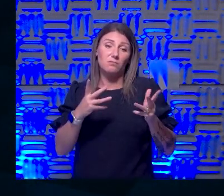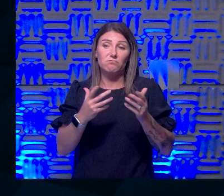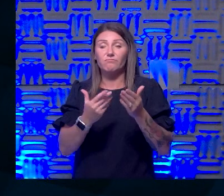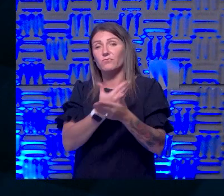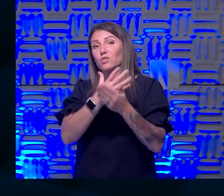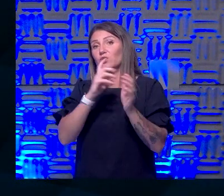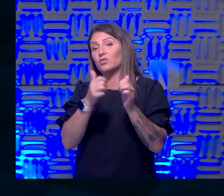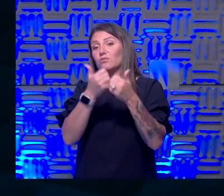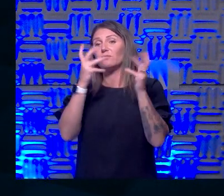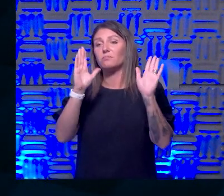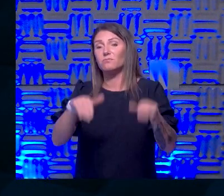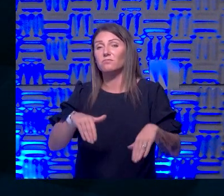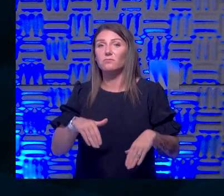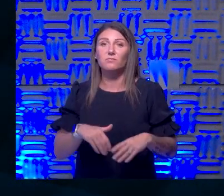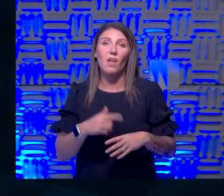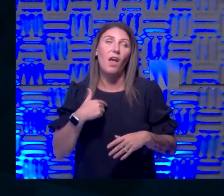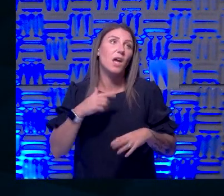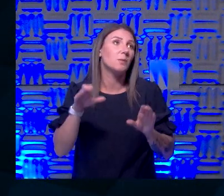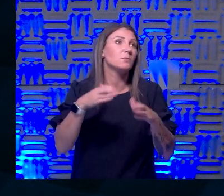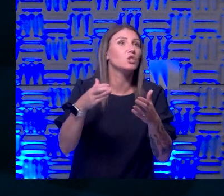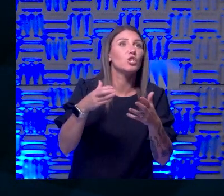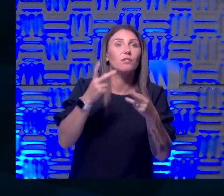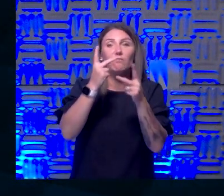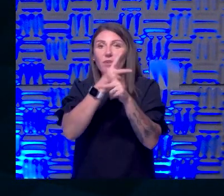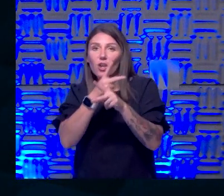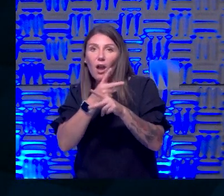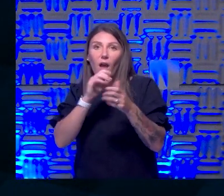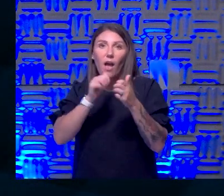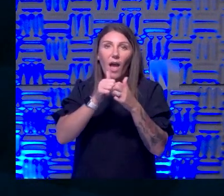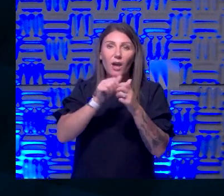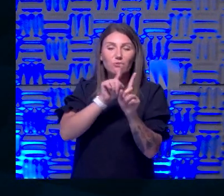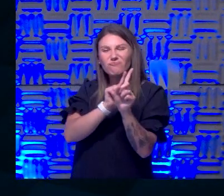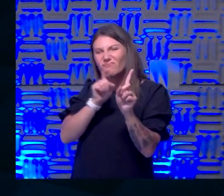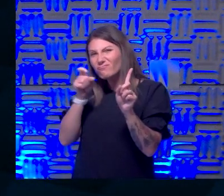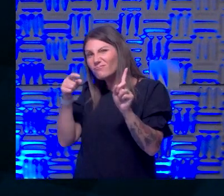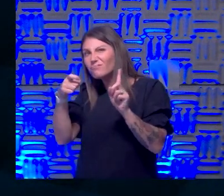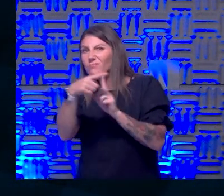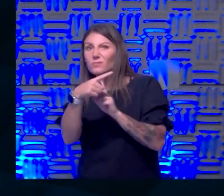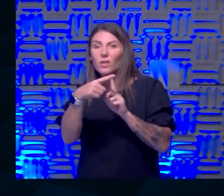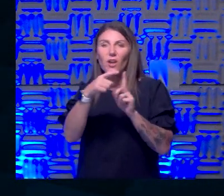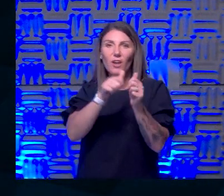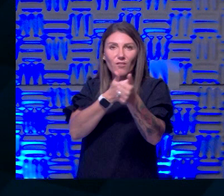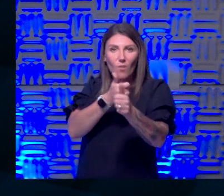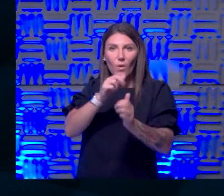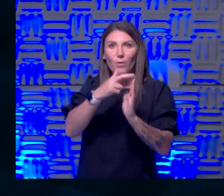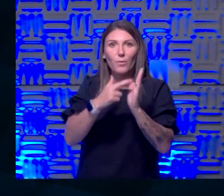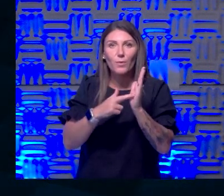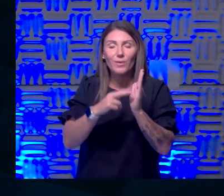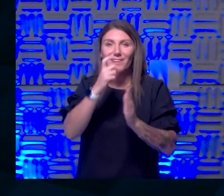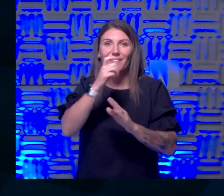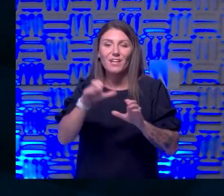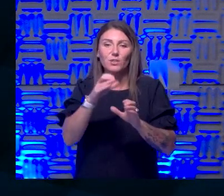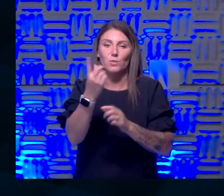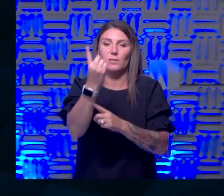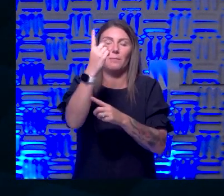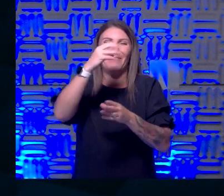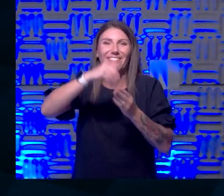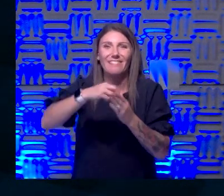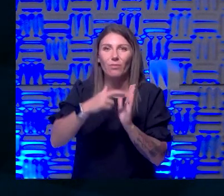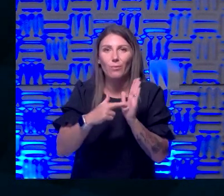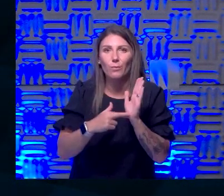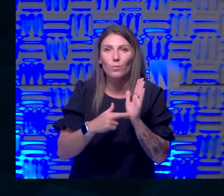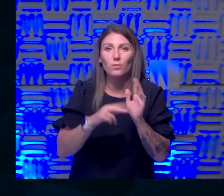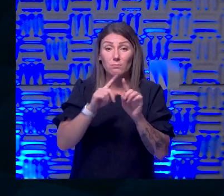I'm not doing Sudoku. I'm figure out how to skirt around the rule so as to not have to do something that's in the rules, even